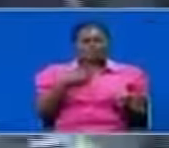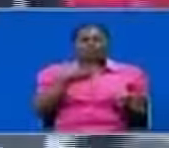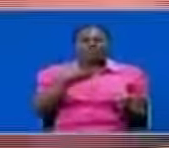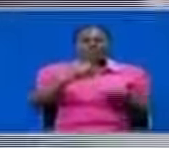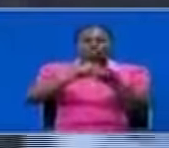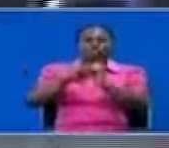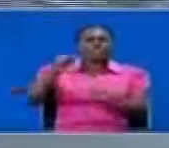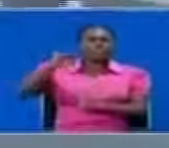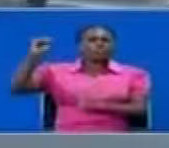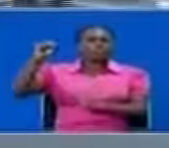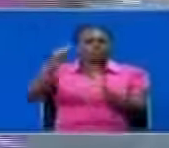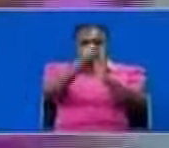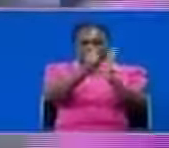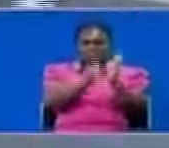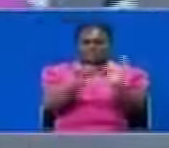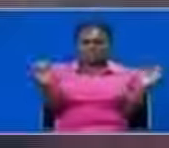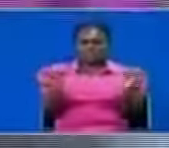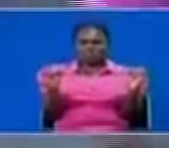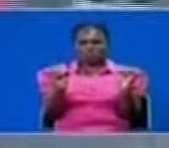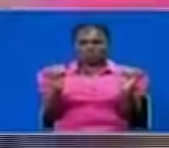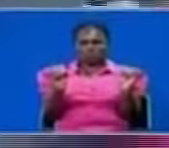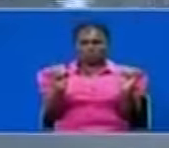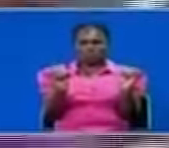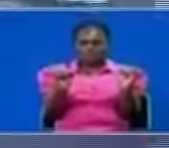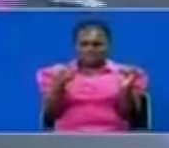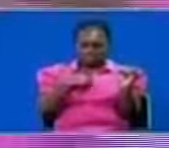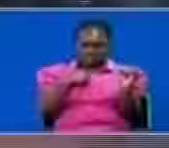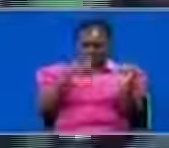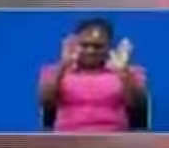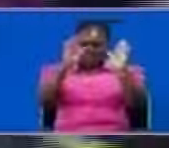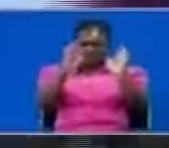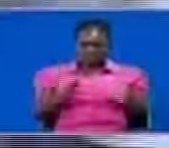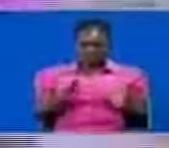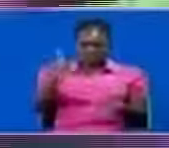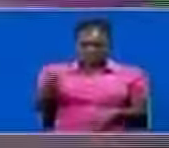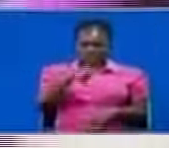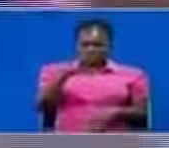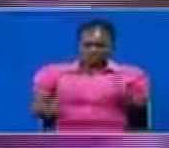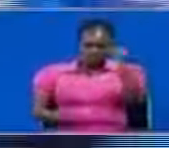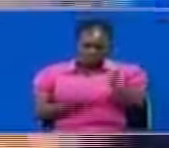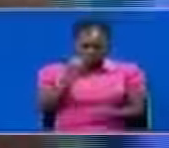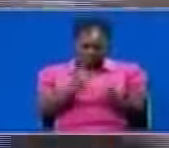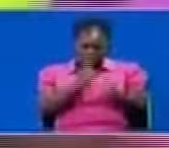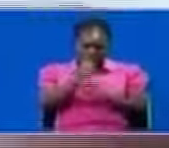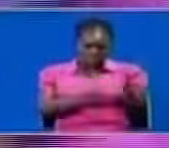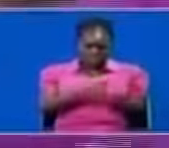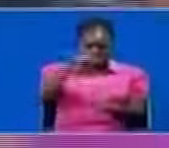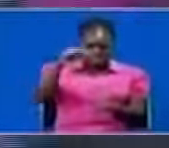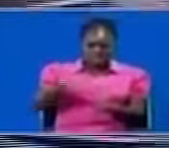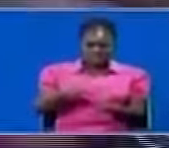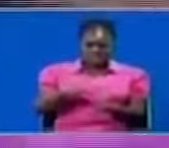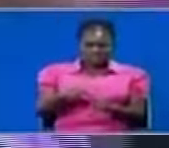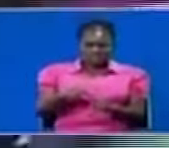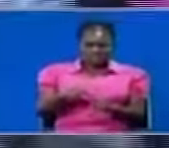politicize this agenda. As a consequence, I feel it necessary to cancel the First Lady's half marathon this year. I remain